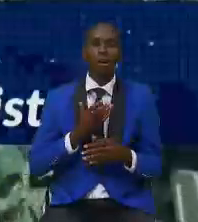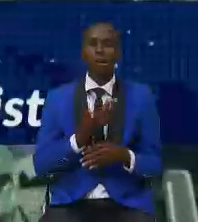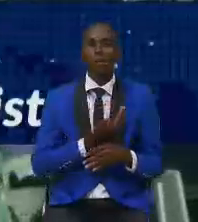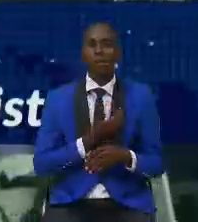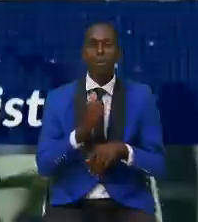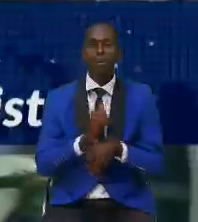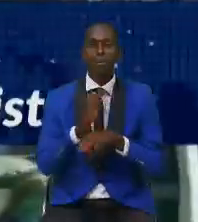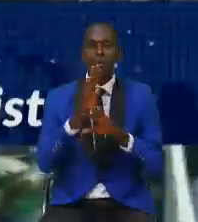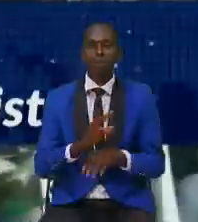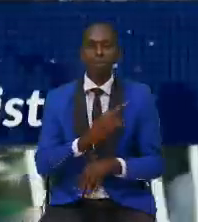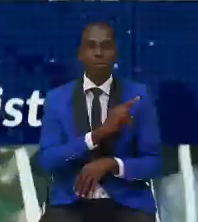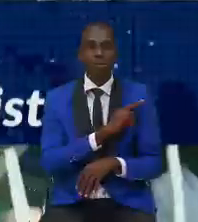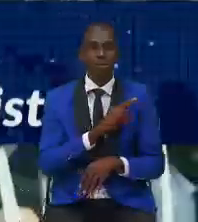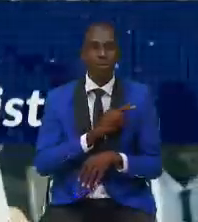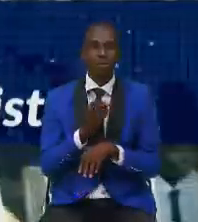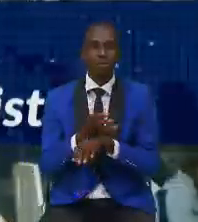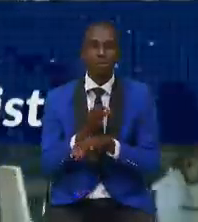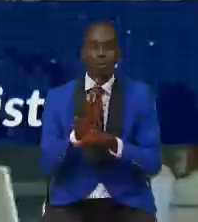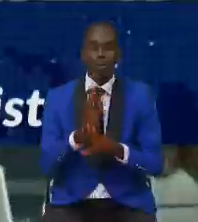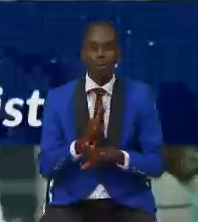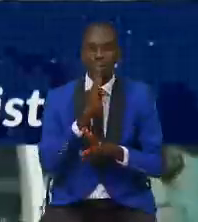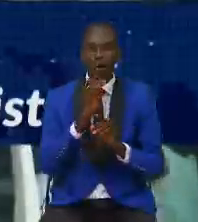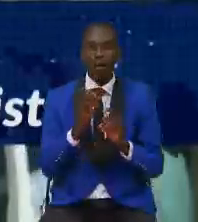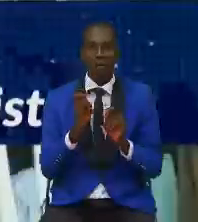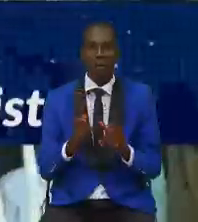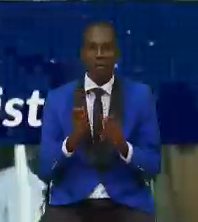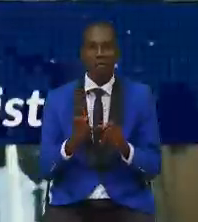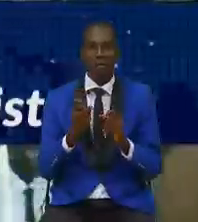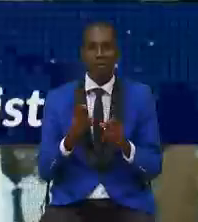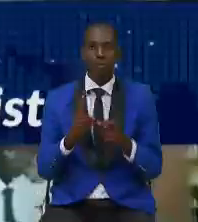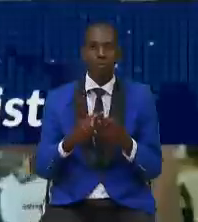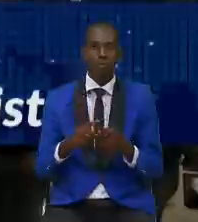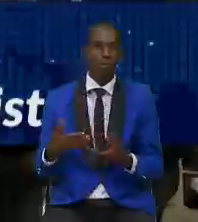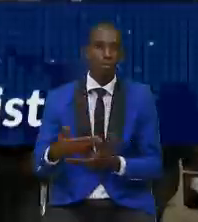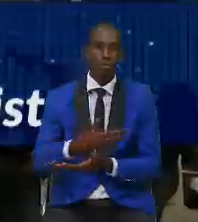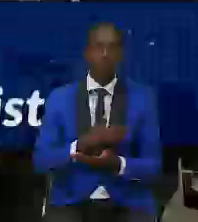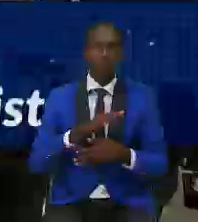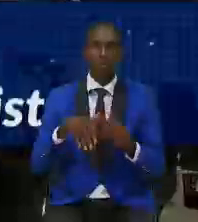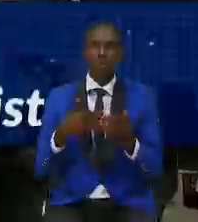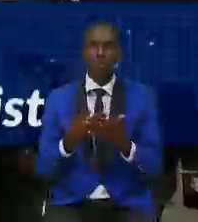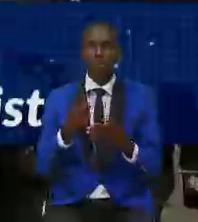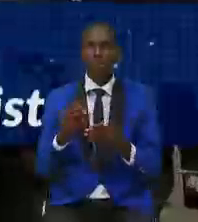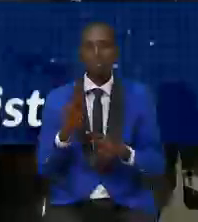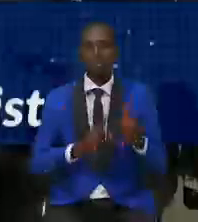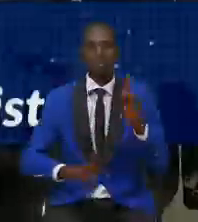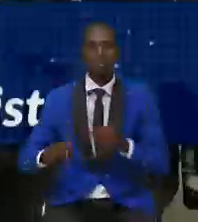Counselors, let's be fast, let's be fast. Supervisors, let's please indicate as we are done with your sector.